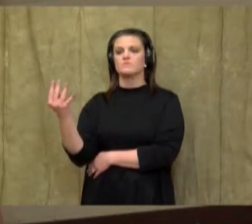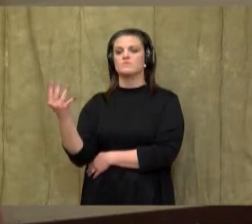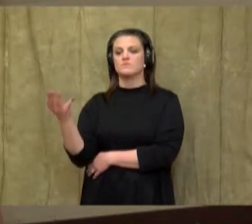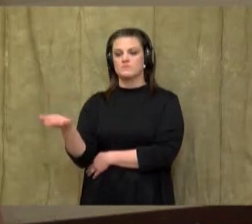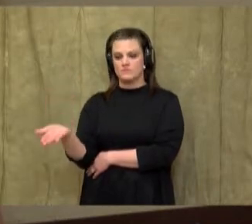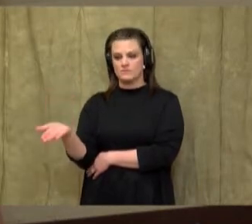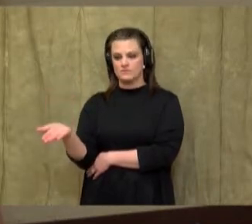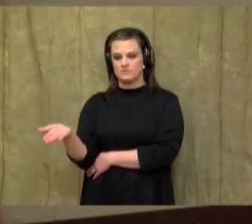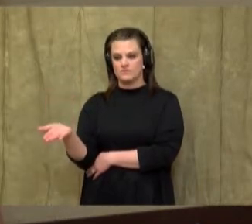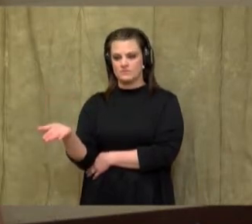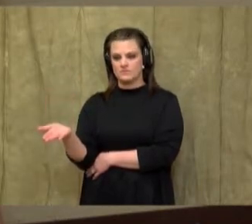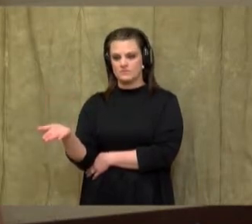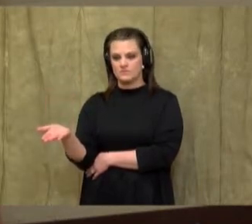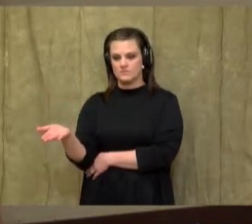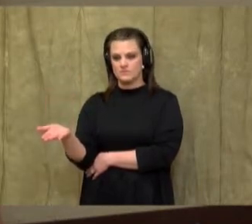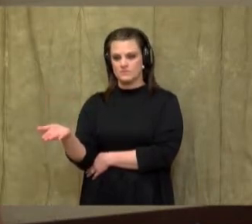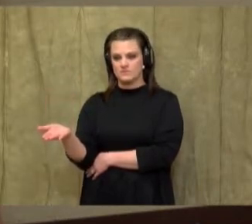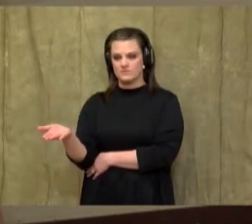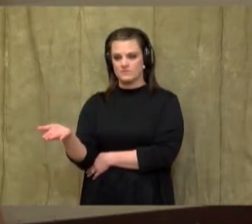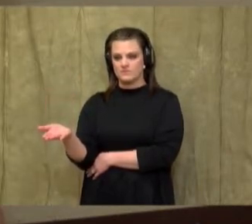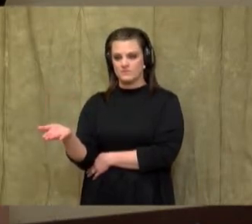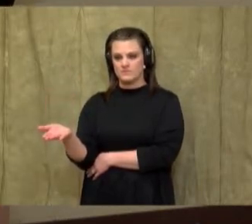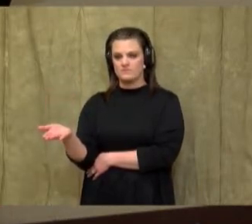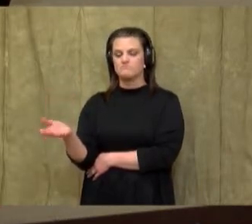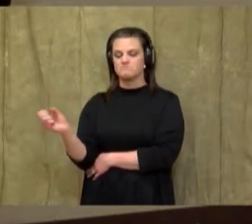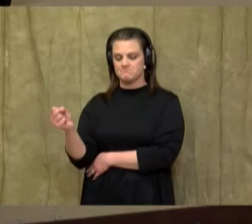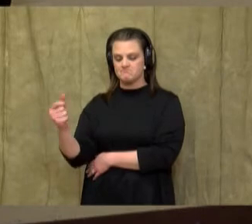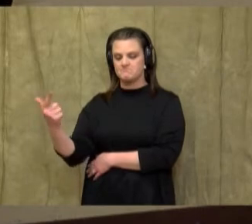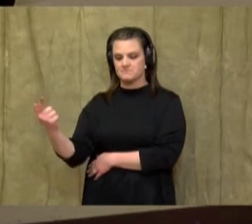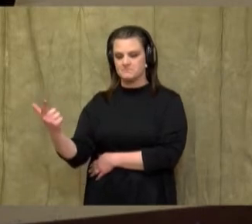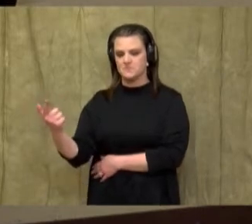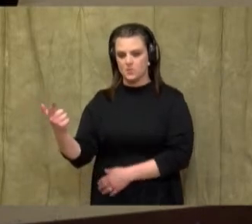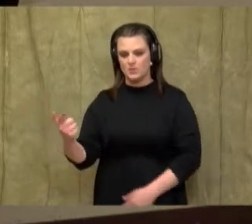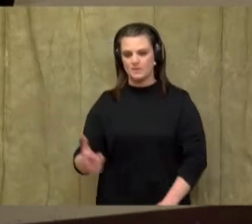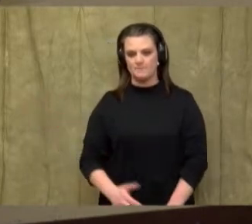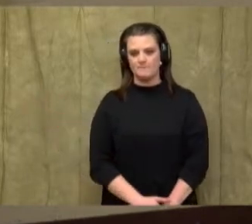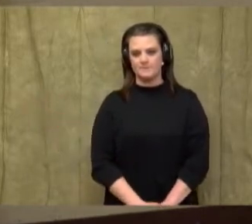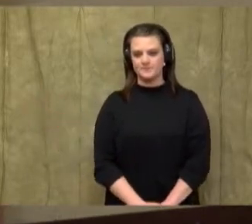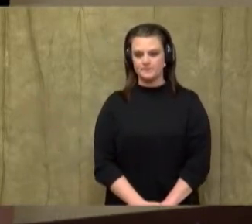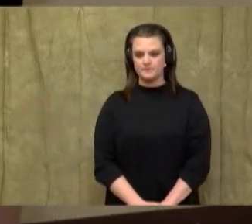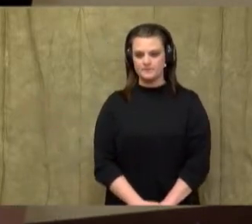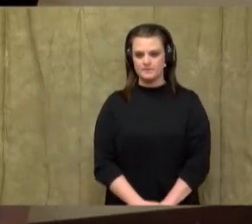What would be next? Yeah, 21.